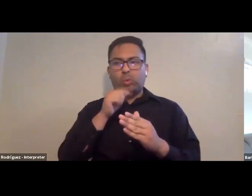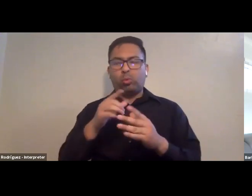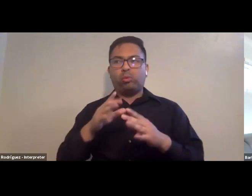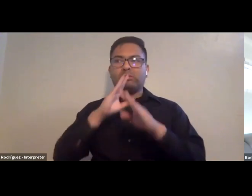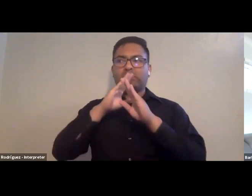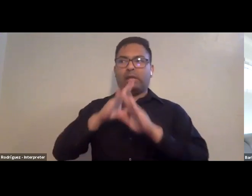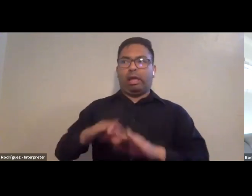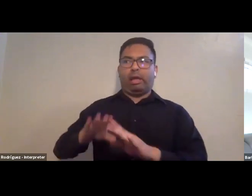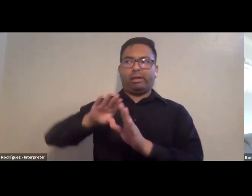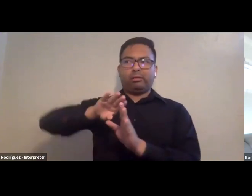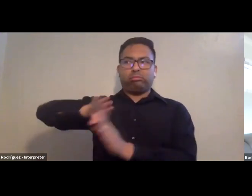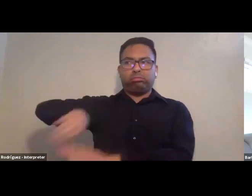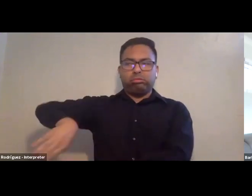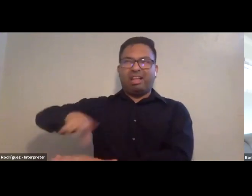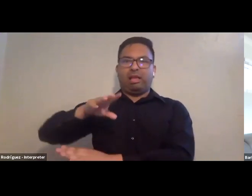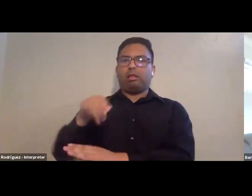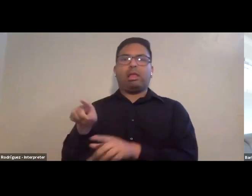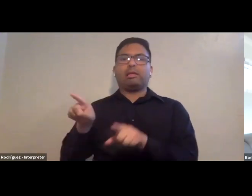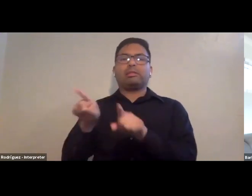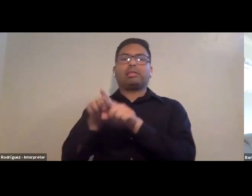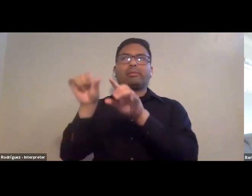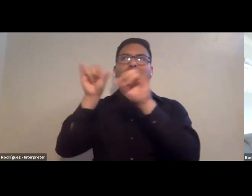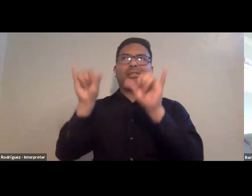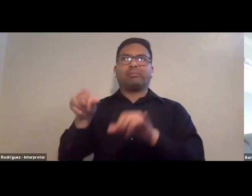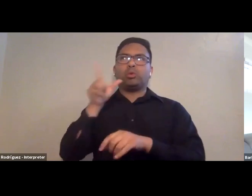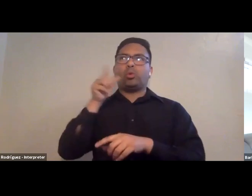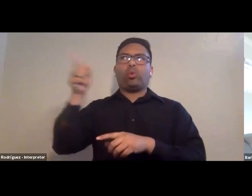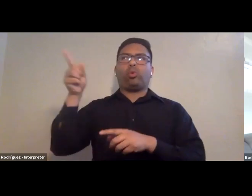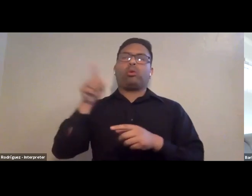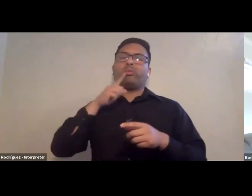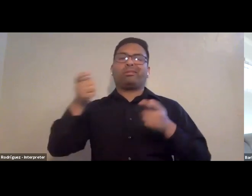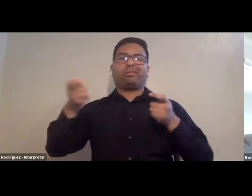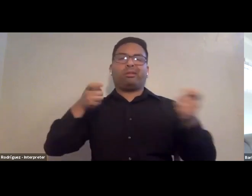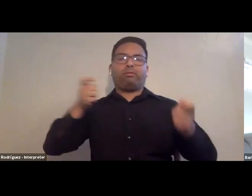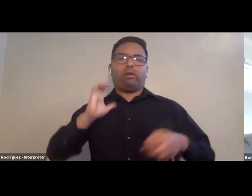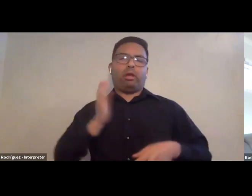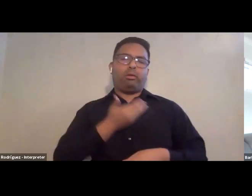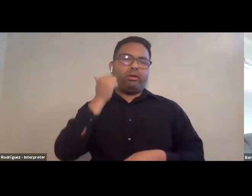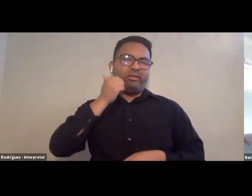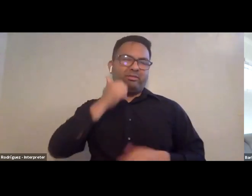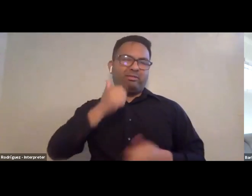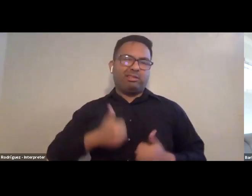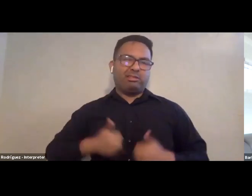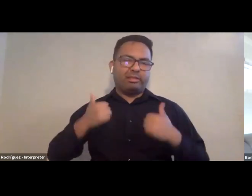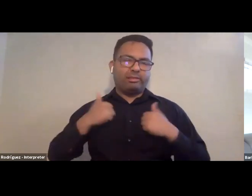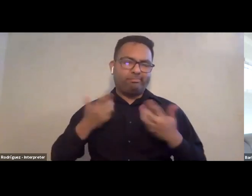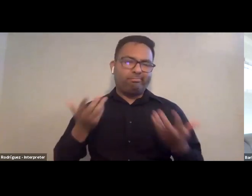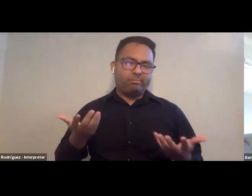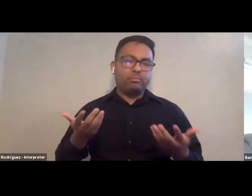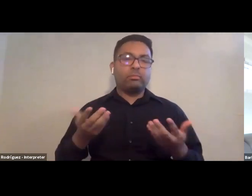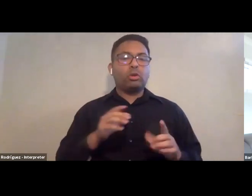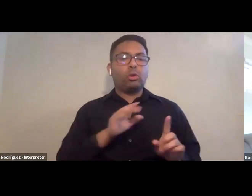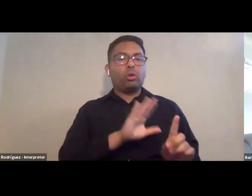systems that govern our everyday lives. In her most recent memoir, I Never Left